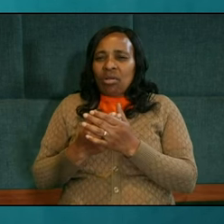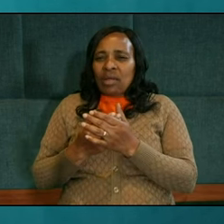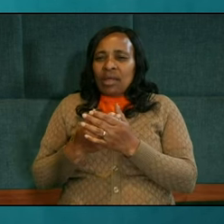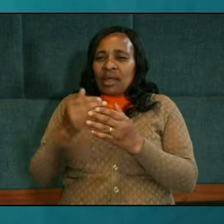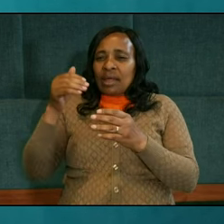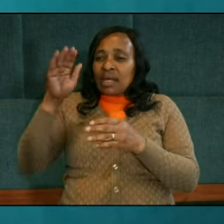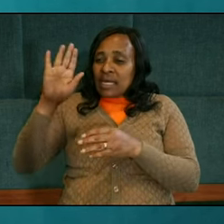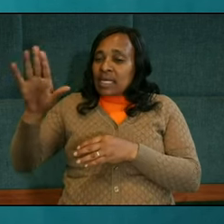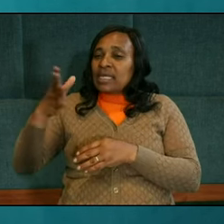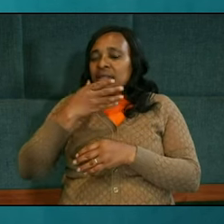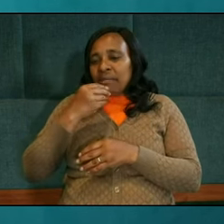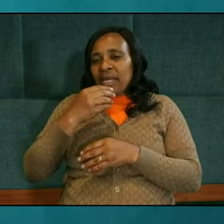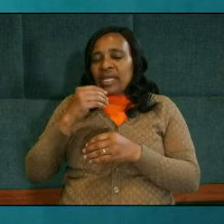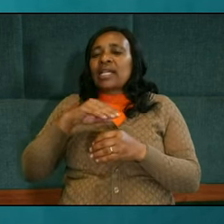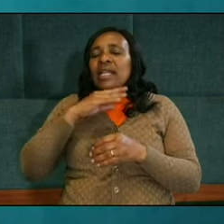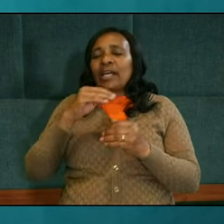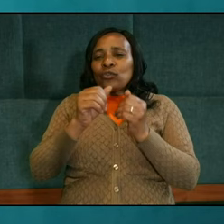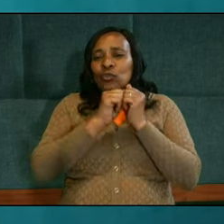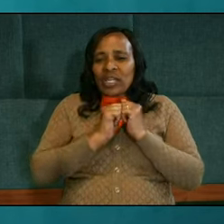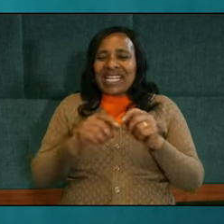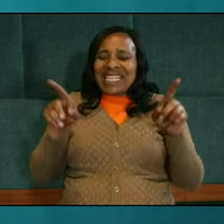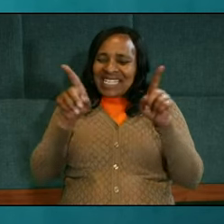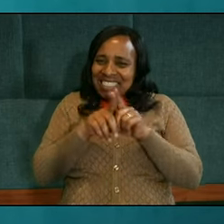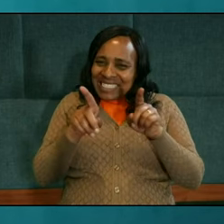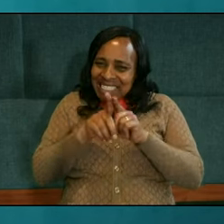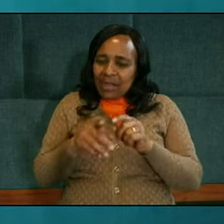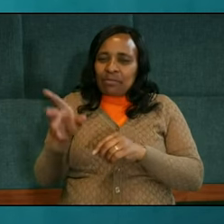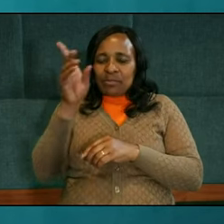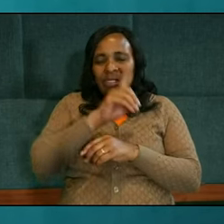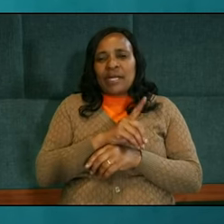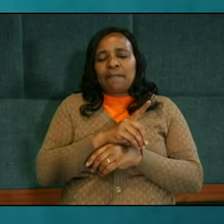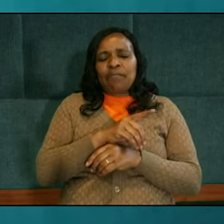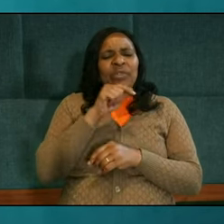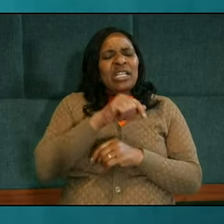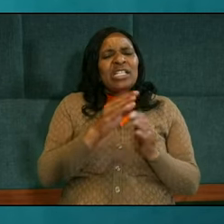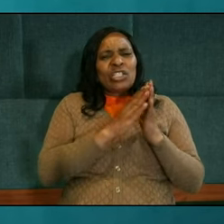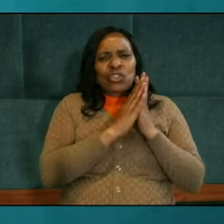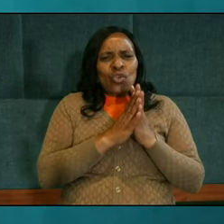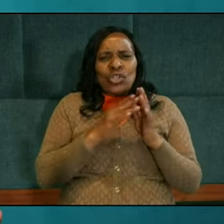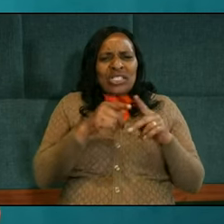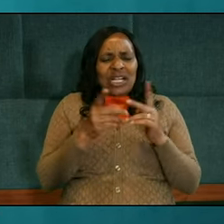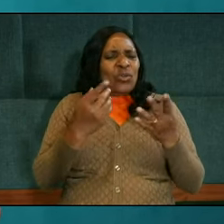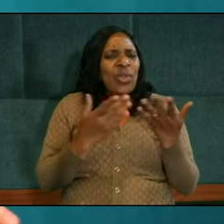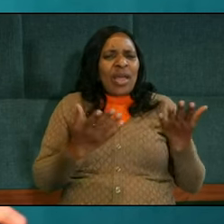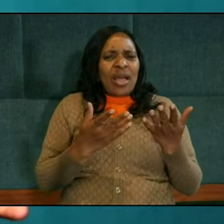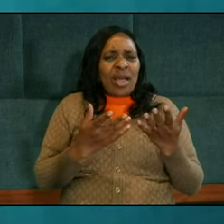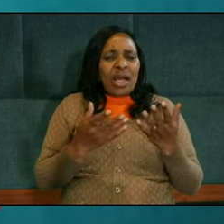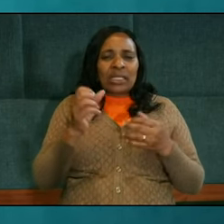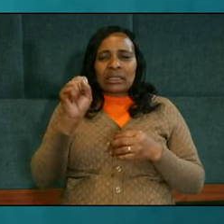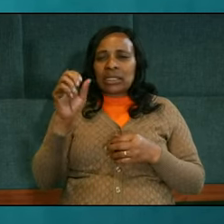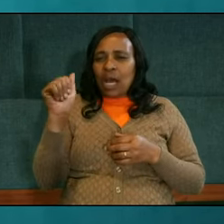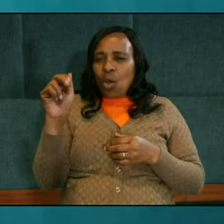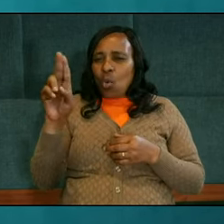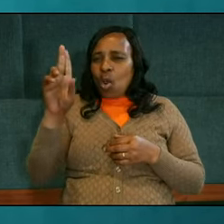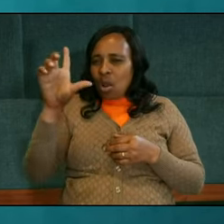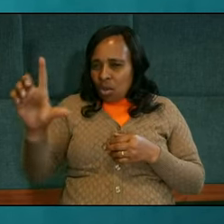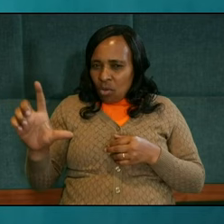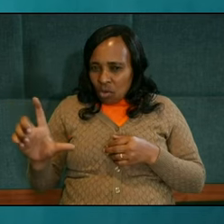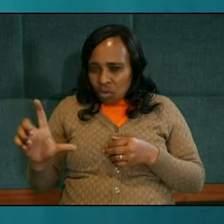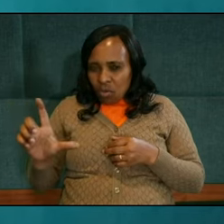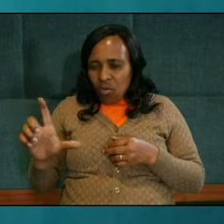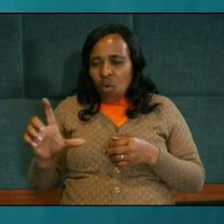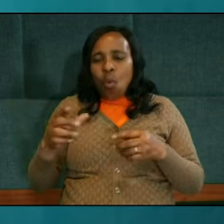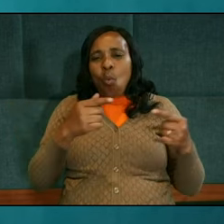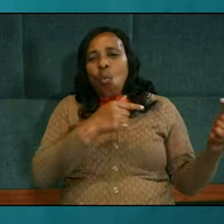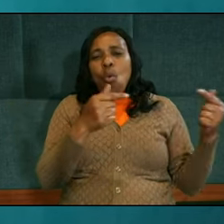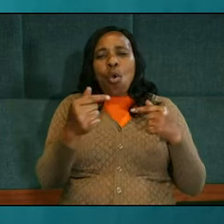all his men died together on that same day. So this story starts from the point where Saul is